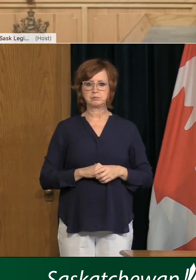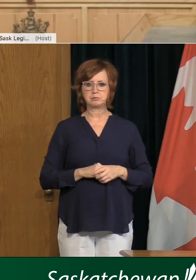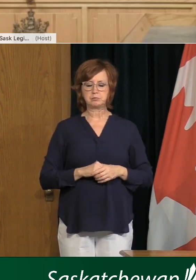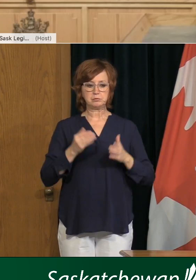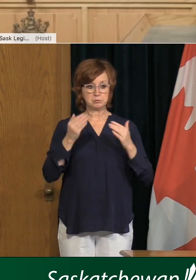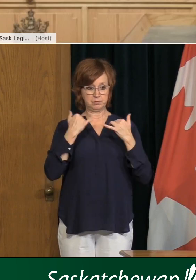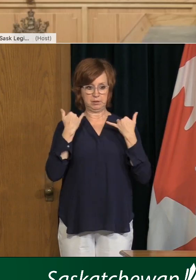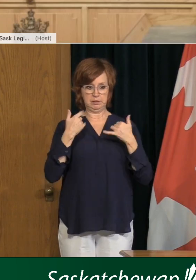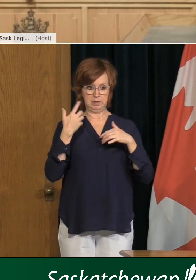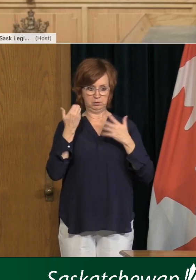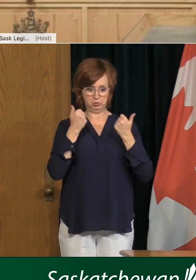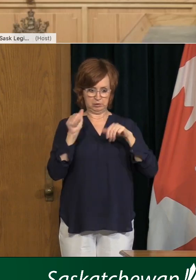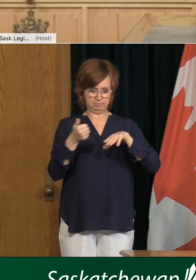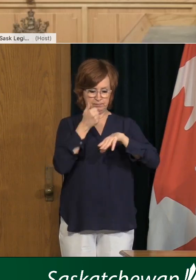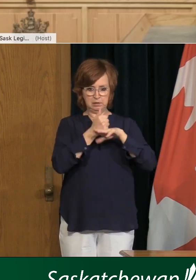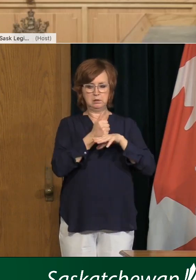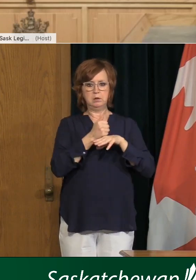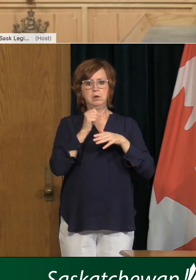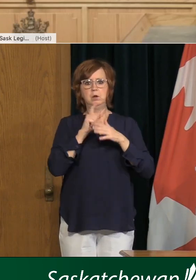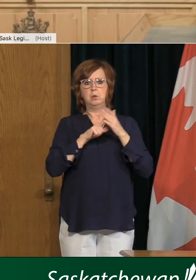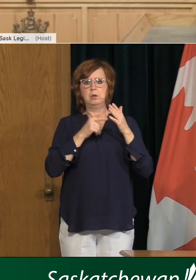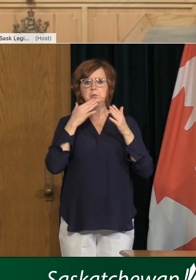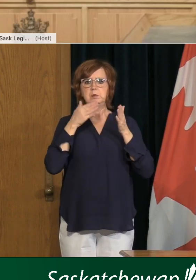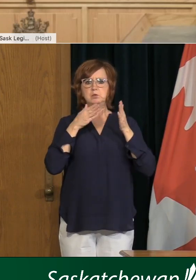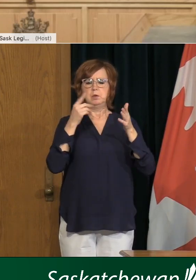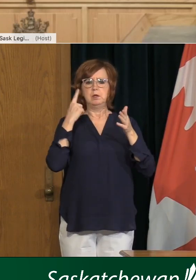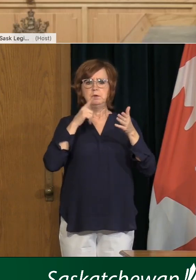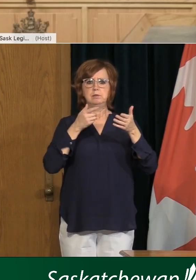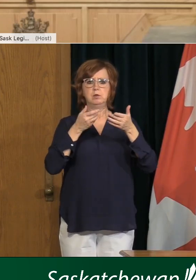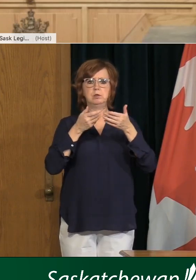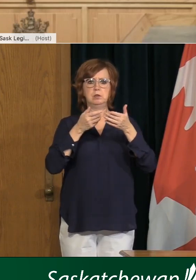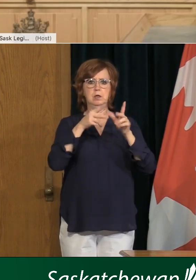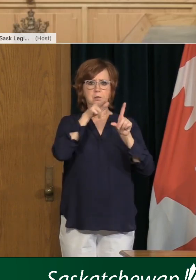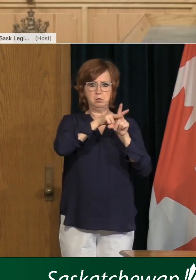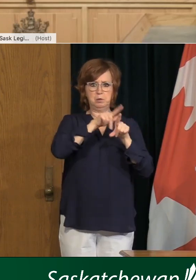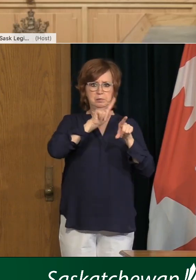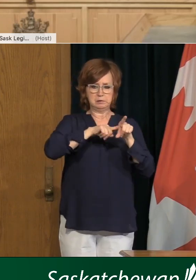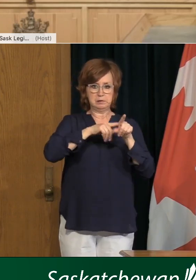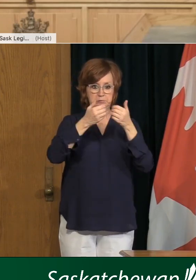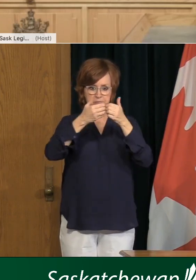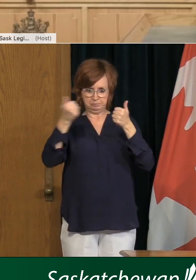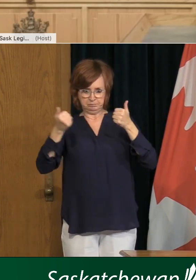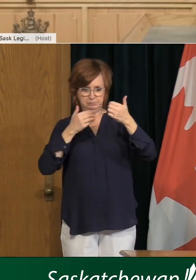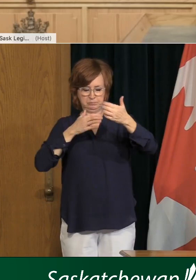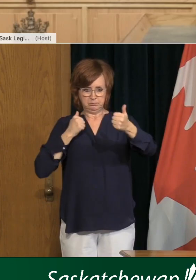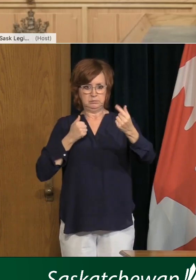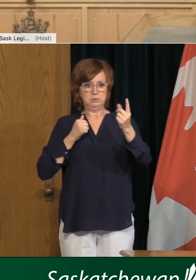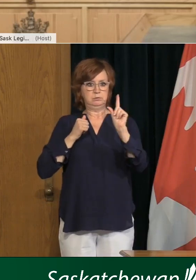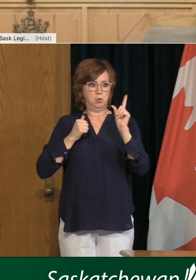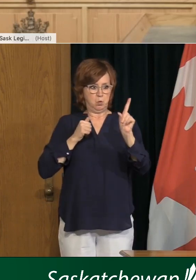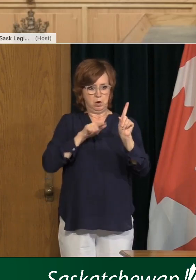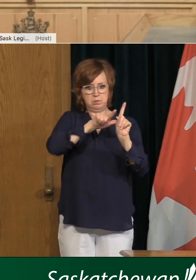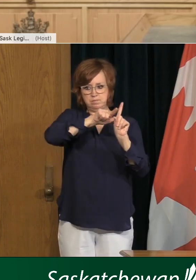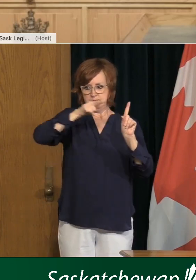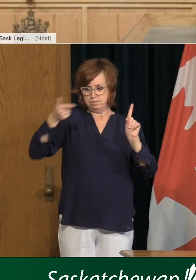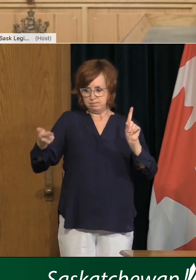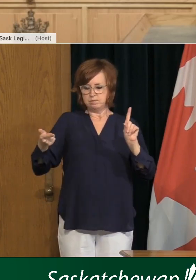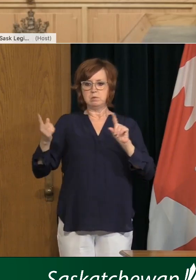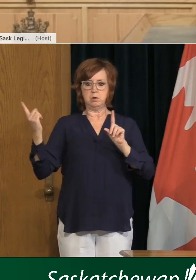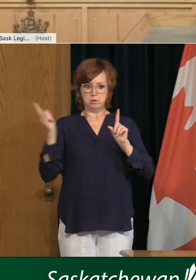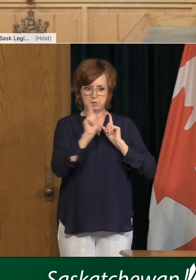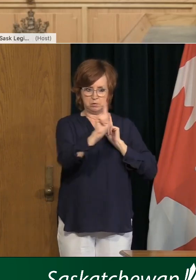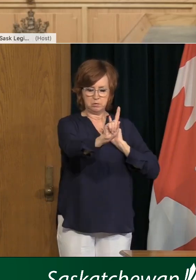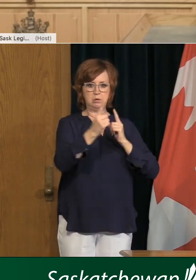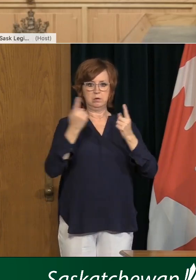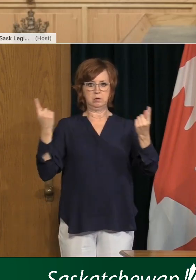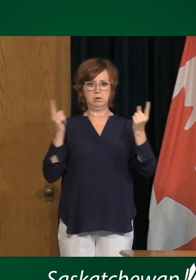about just now, that work will commence immediately as well. And then local information, as mentioned, will be shared as